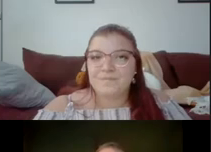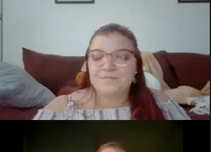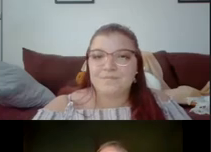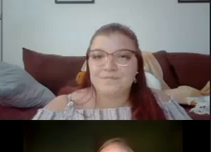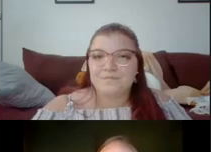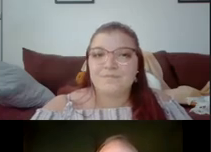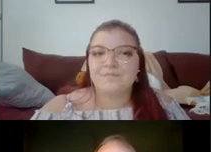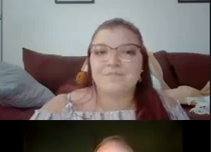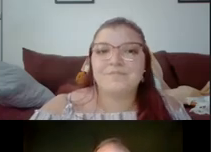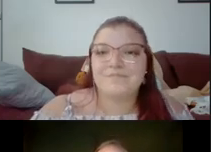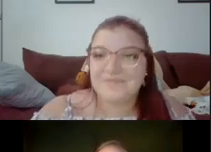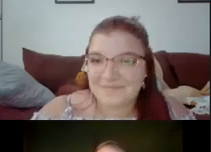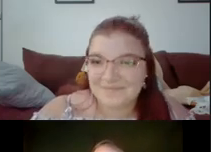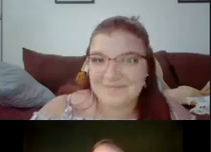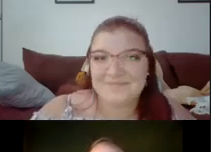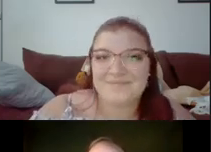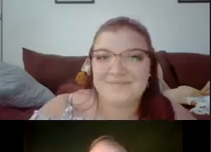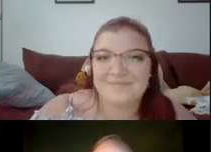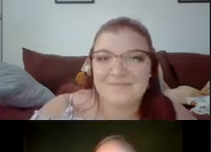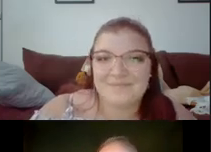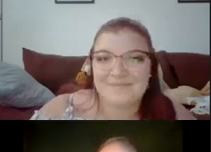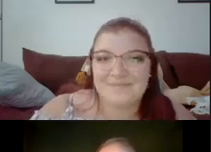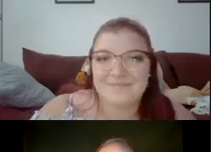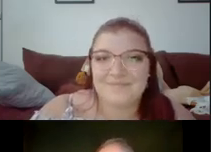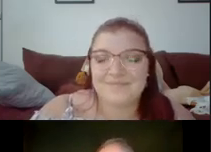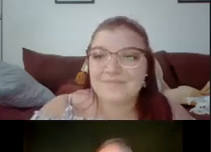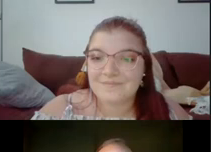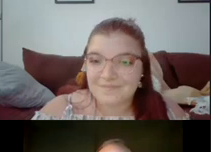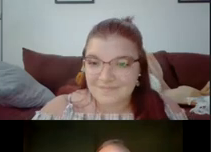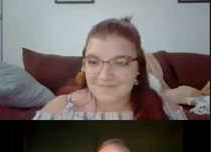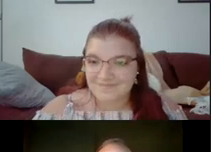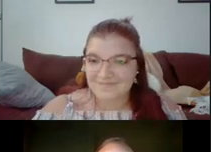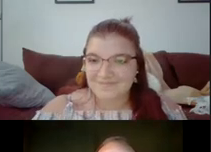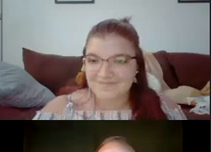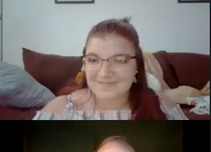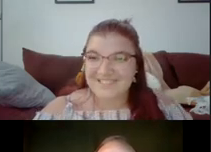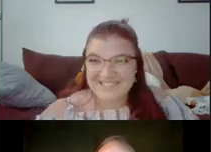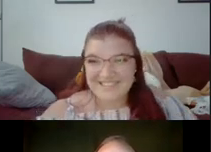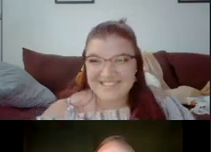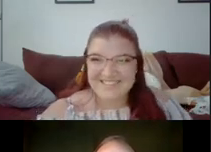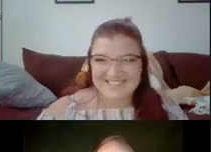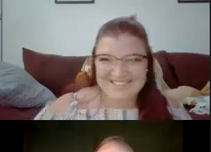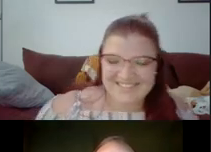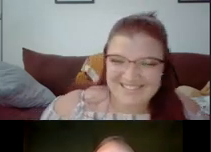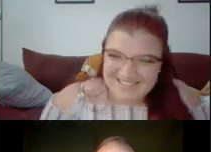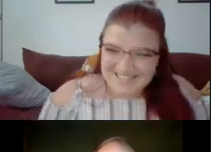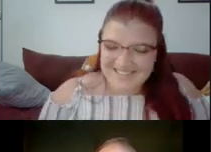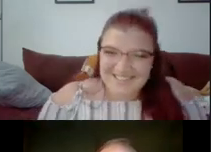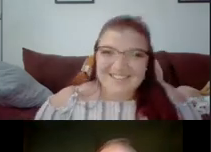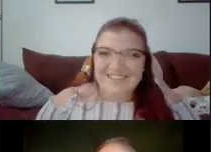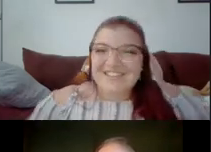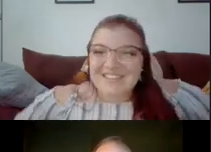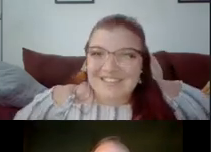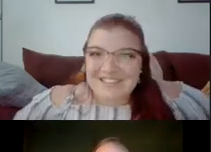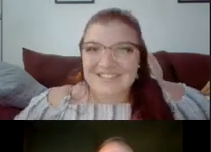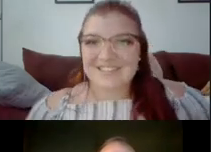known 50, I've known History Forum for over 50 years now, and I'll